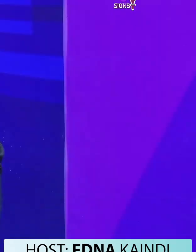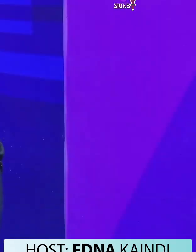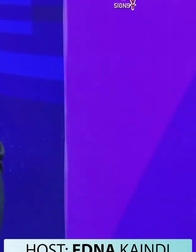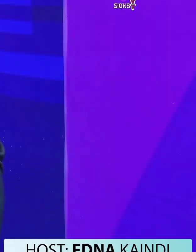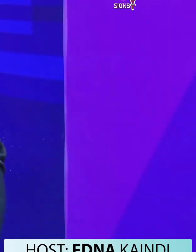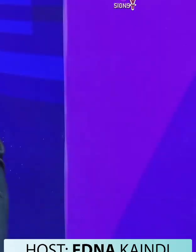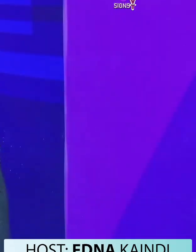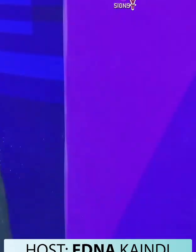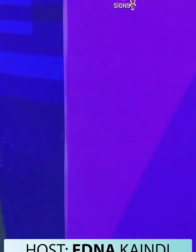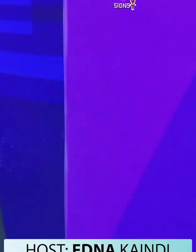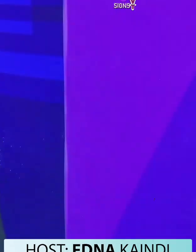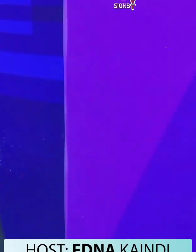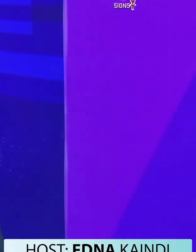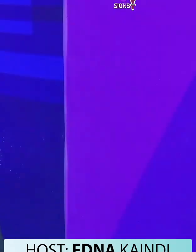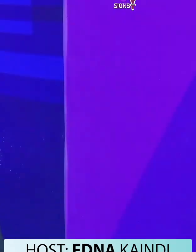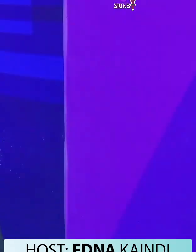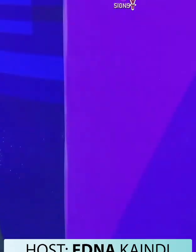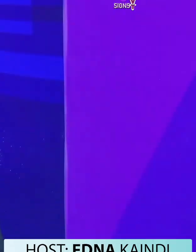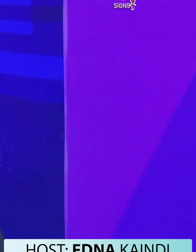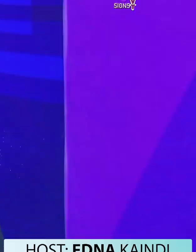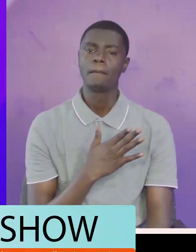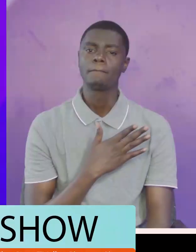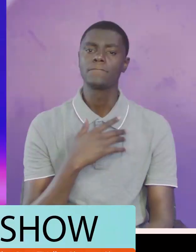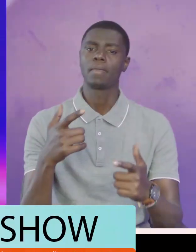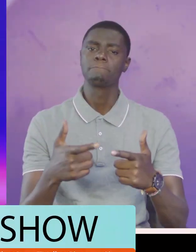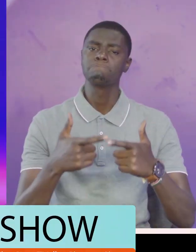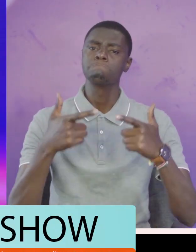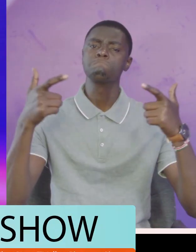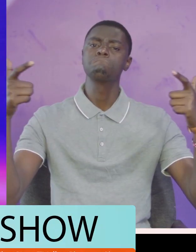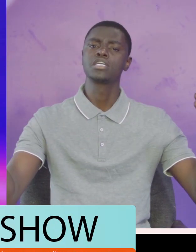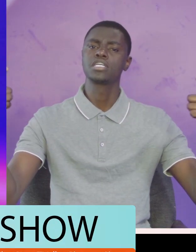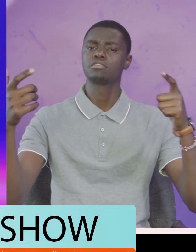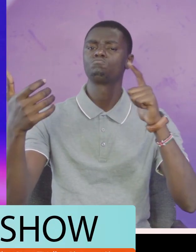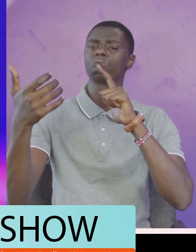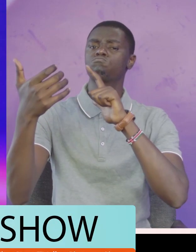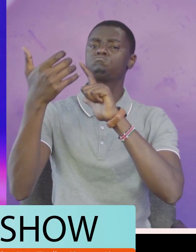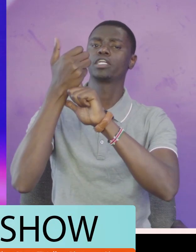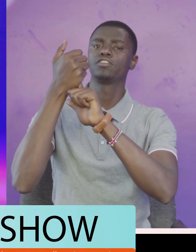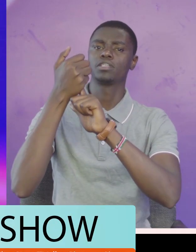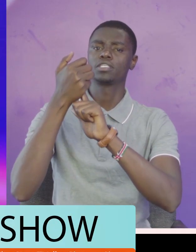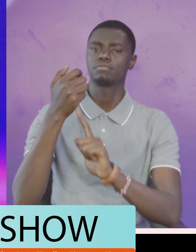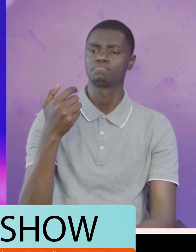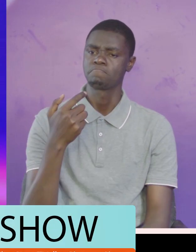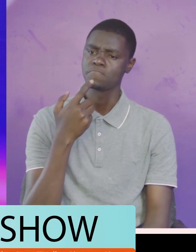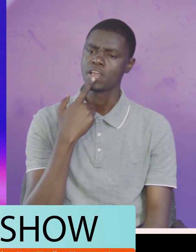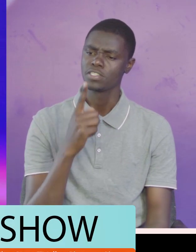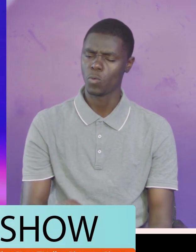your biggest achievements? My biggest achievement, I would say,